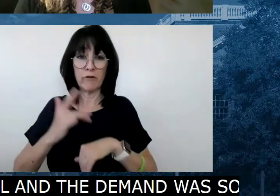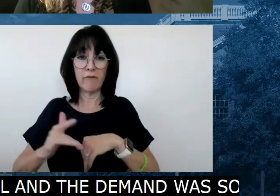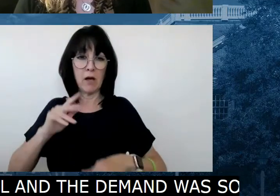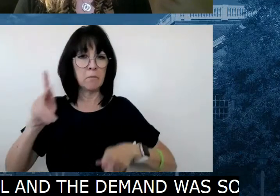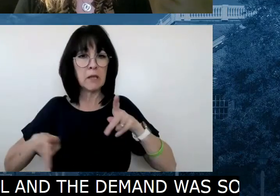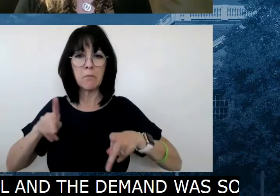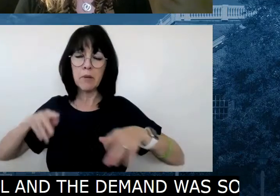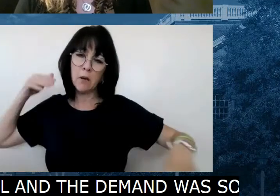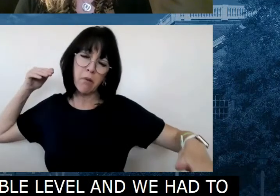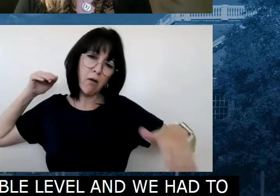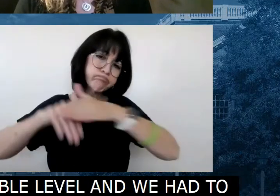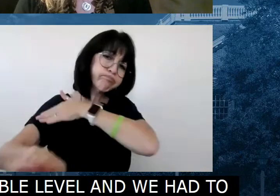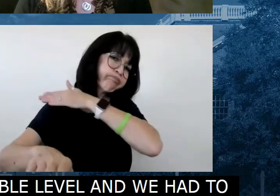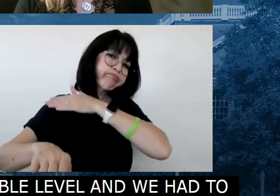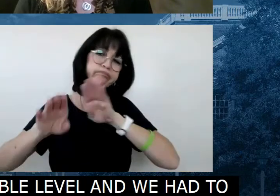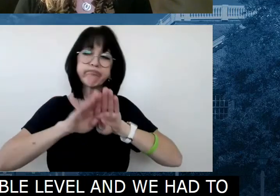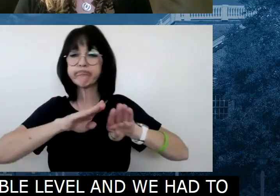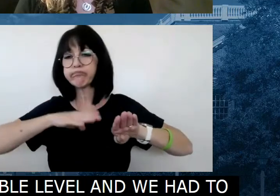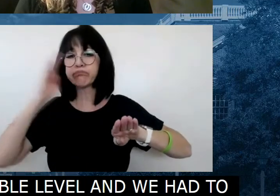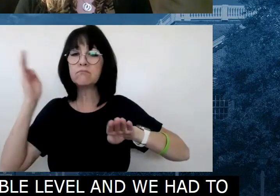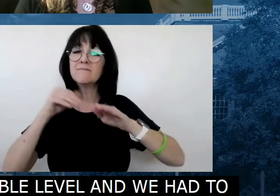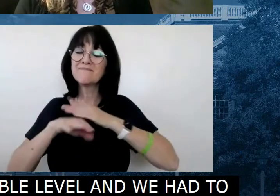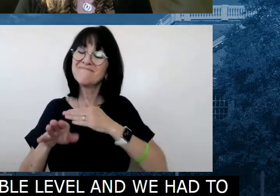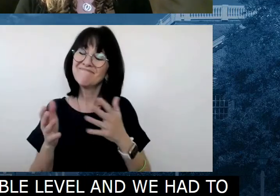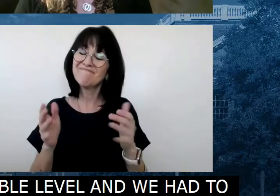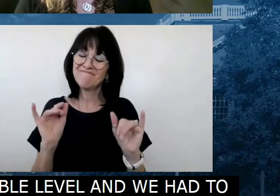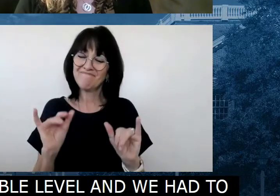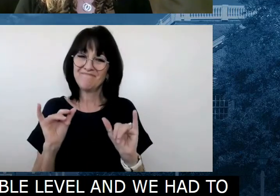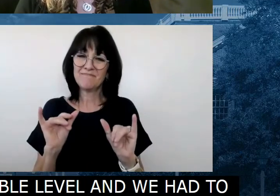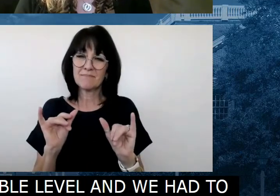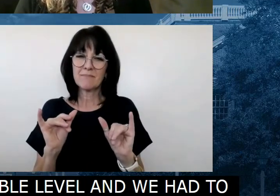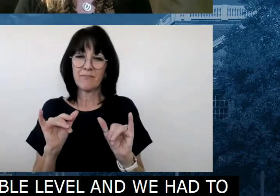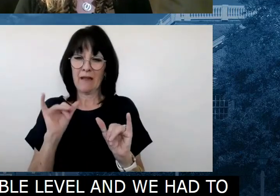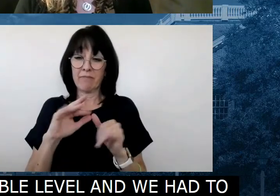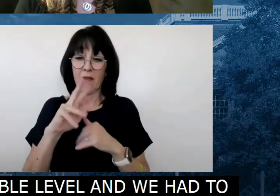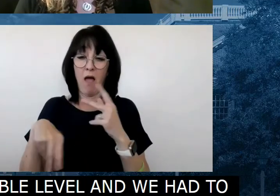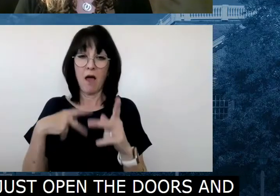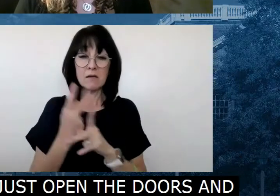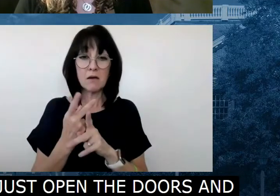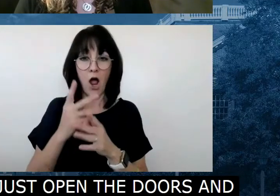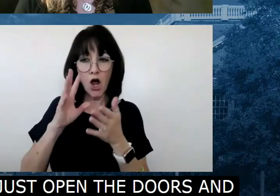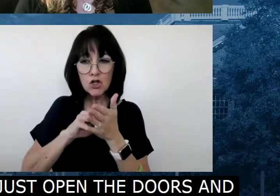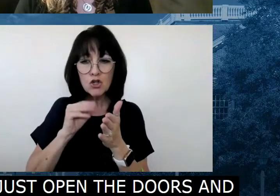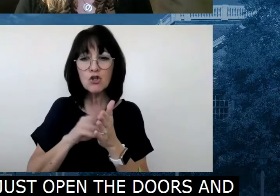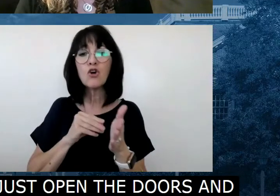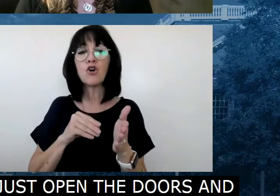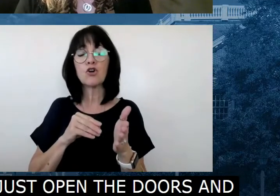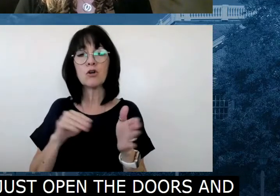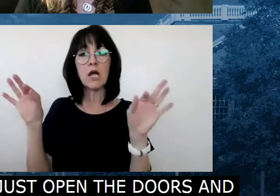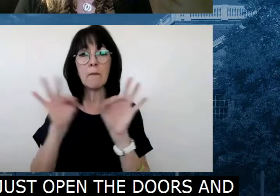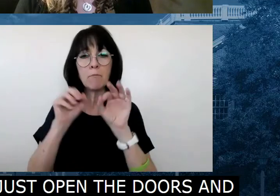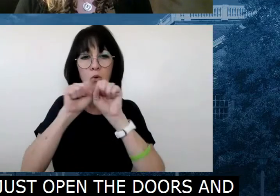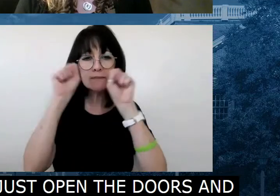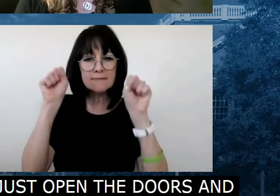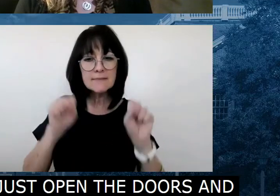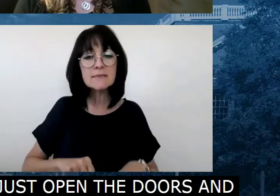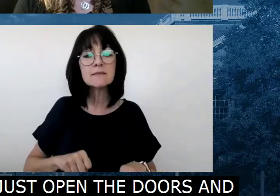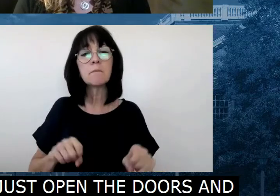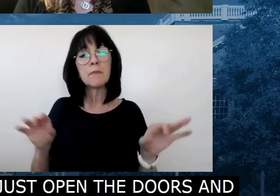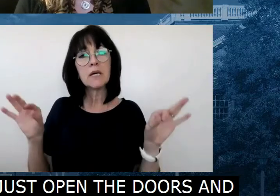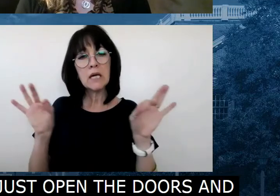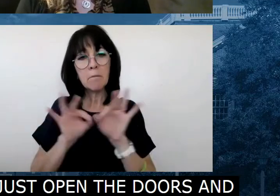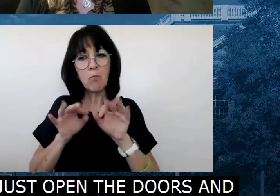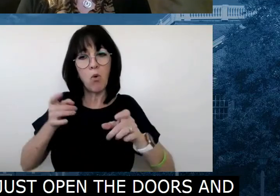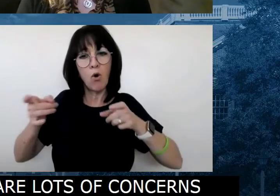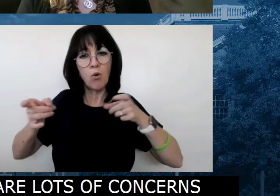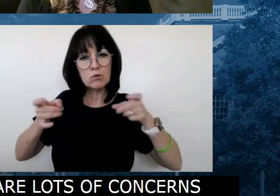of examples of that kind of learning, but both these two leaders, AJ and Dr. Rattay, have